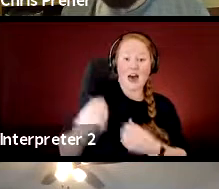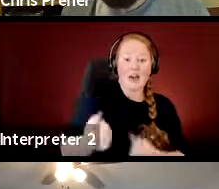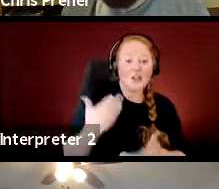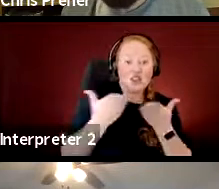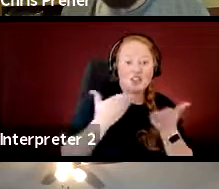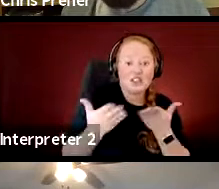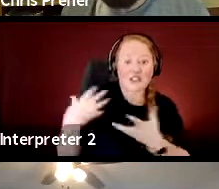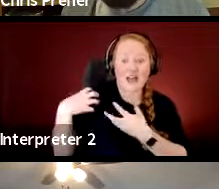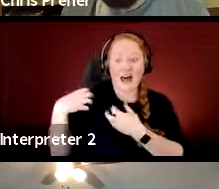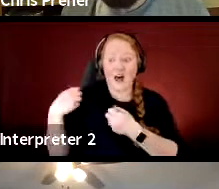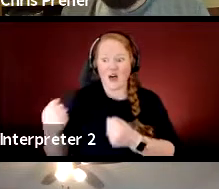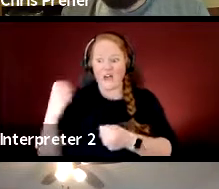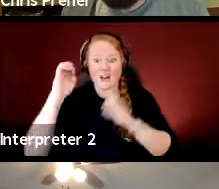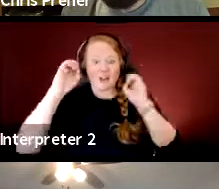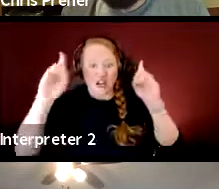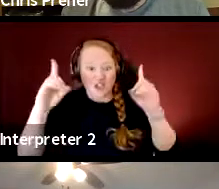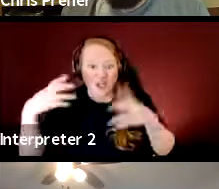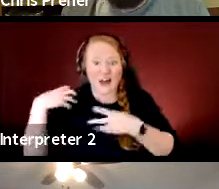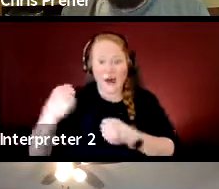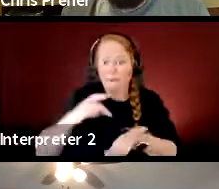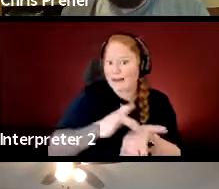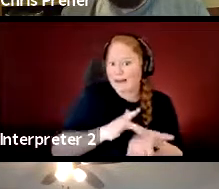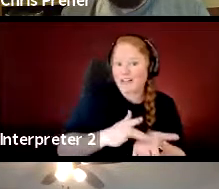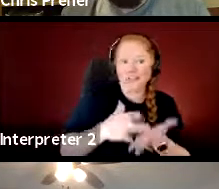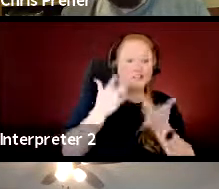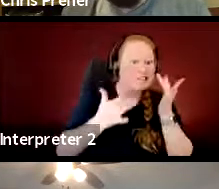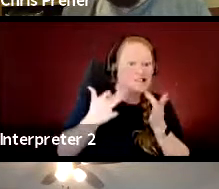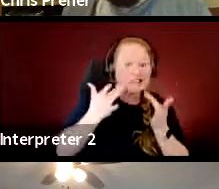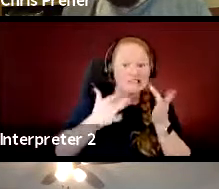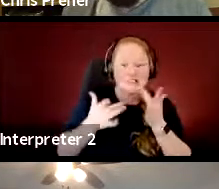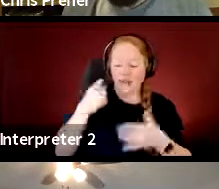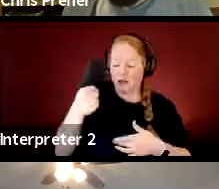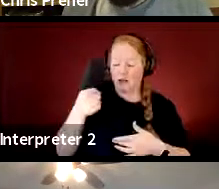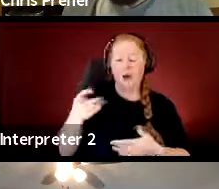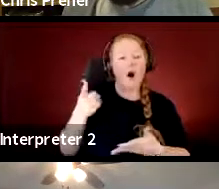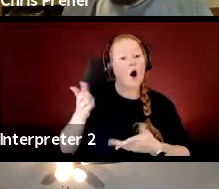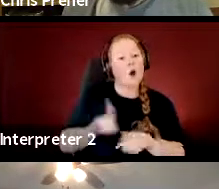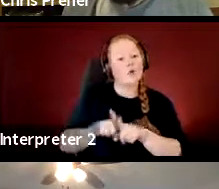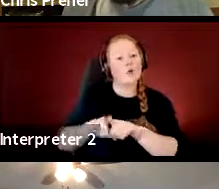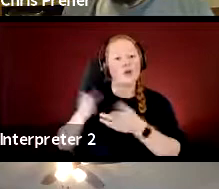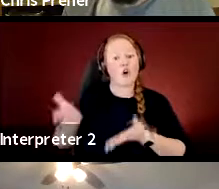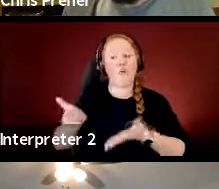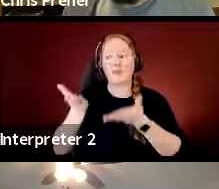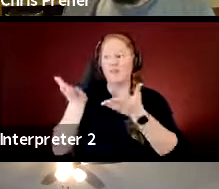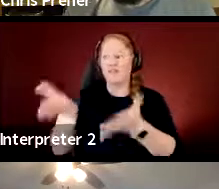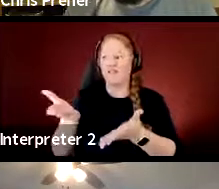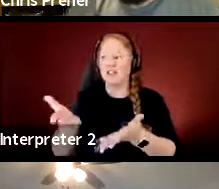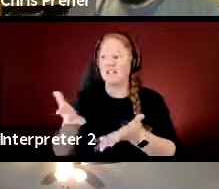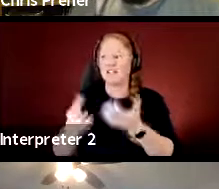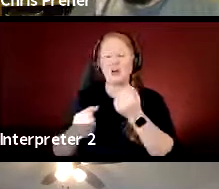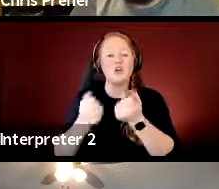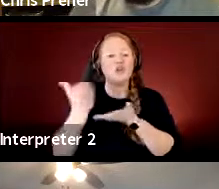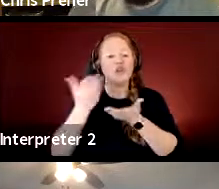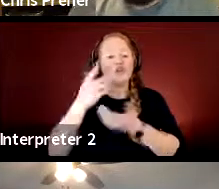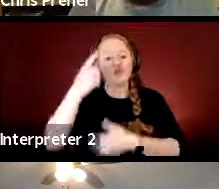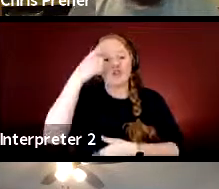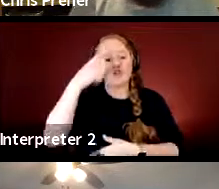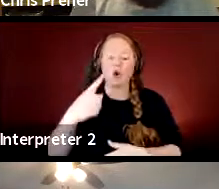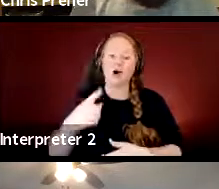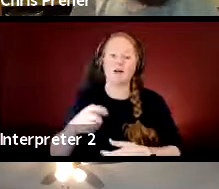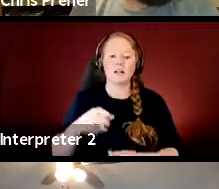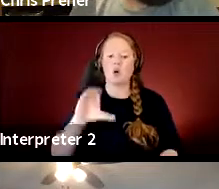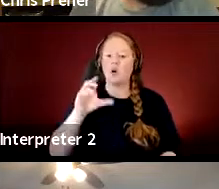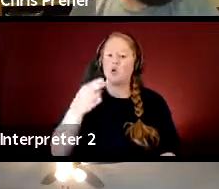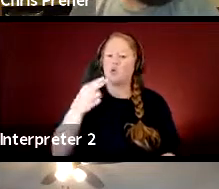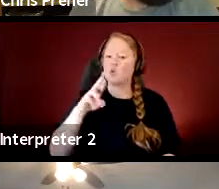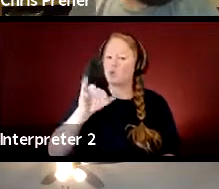and medications. This population also lacks coordinated and integrated case management and adequate support for chronic disease maintenance.